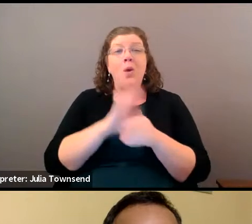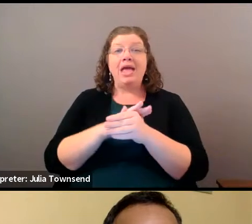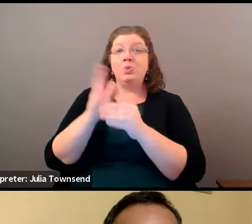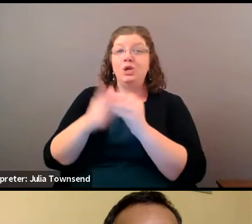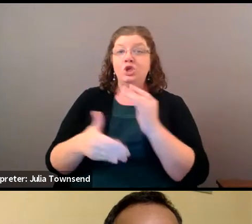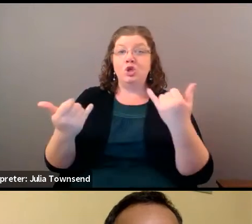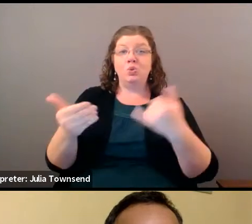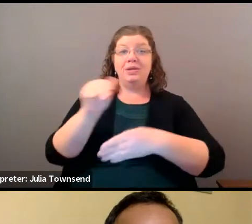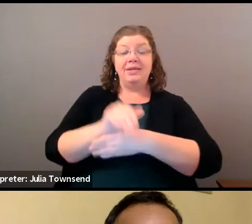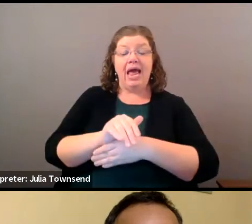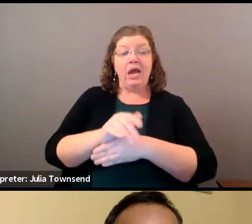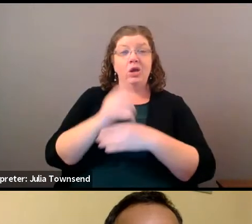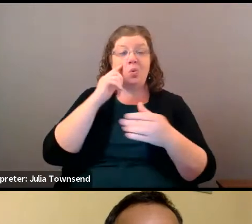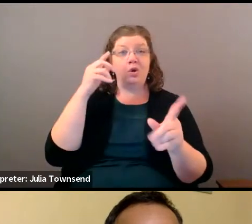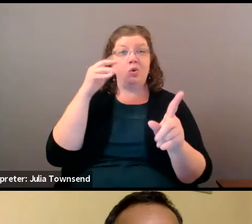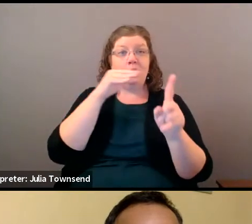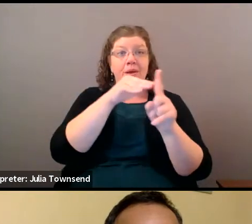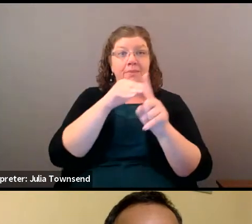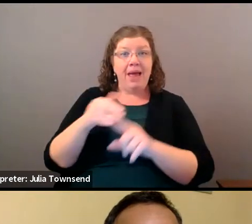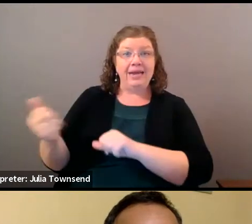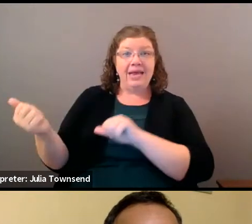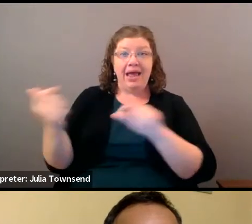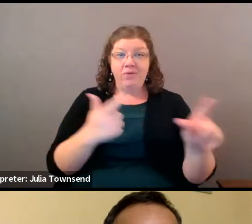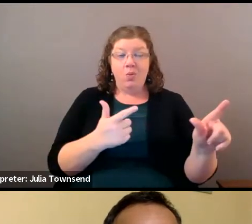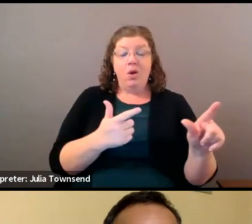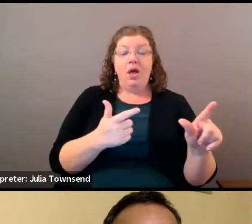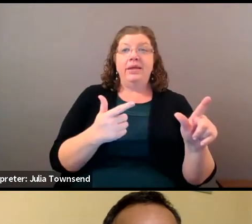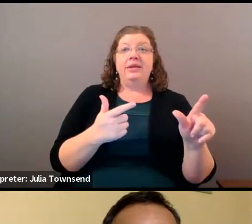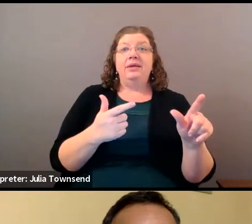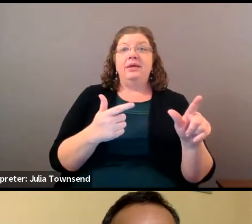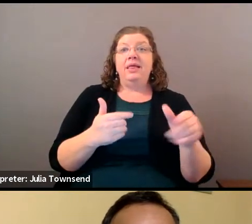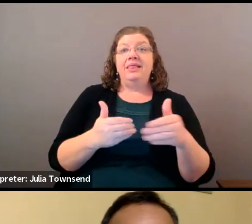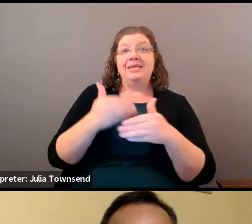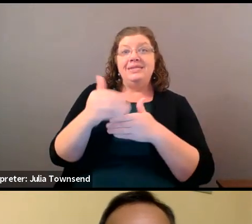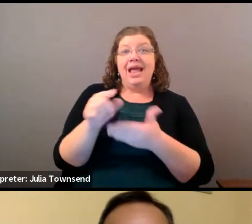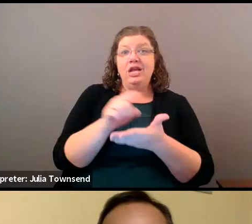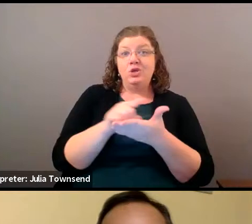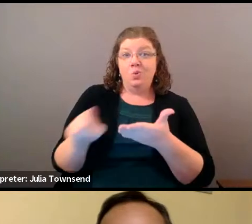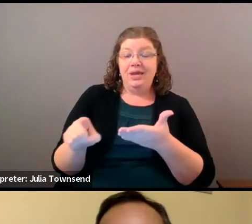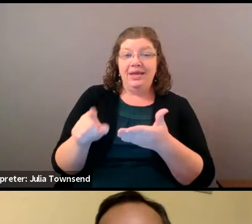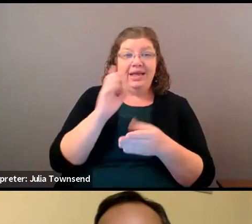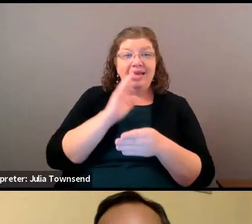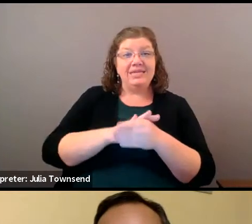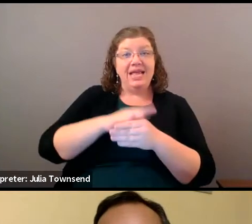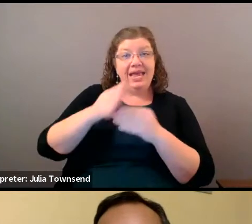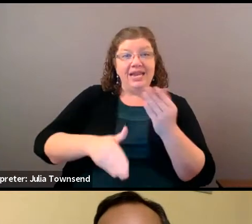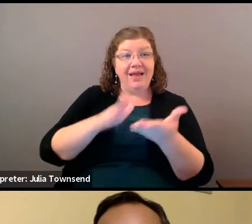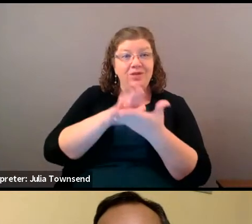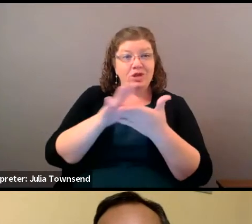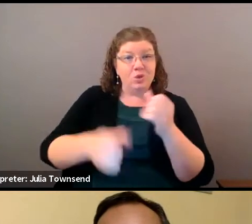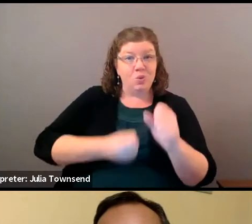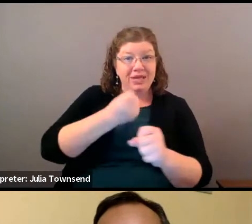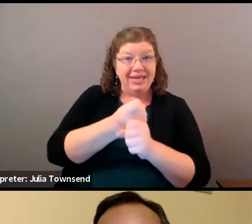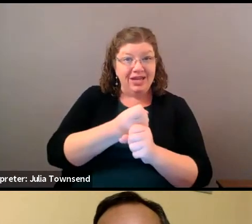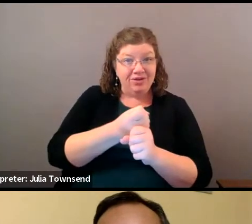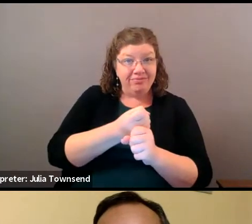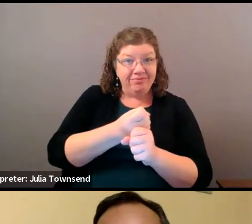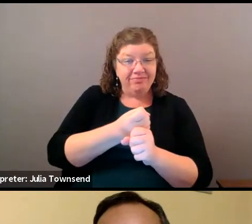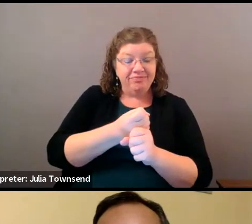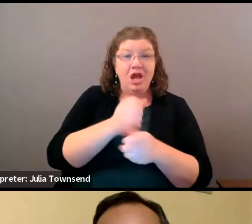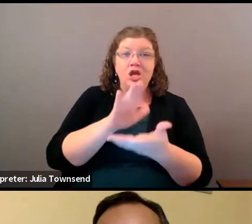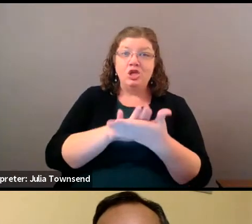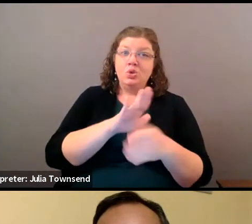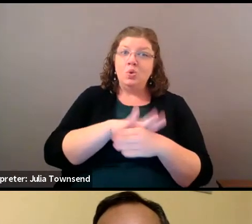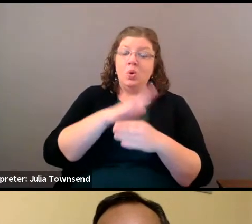to remind everyone that this next week marks the end of the school year, a school year that is